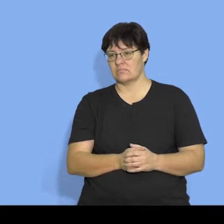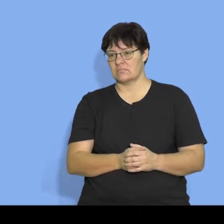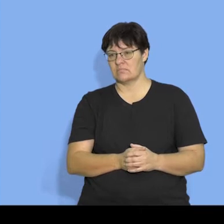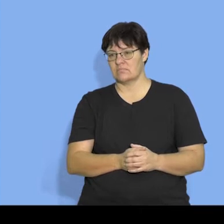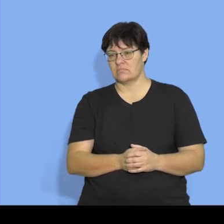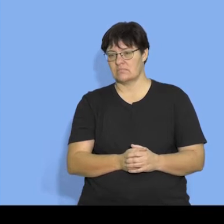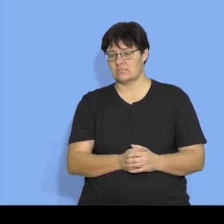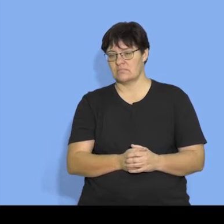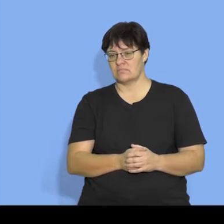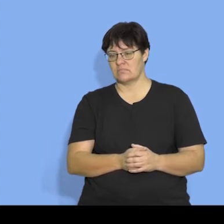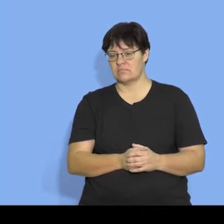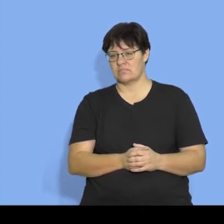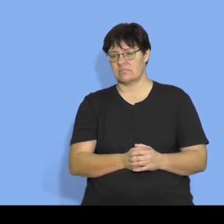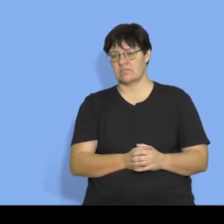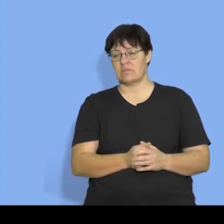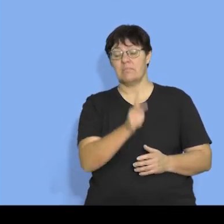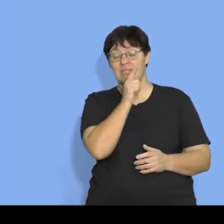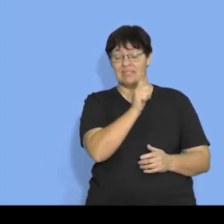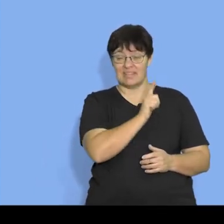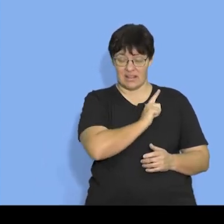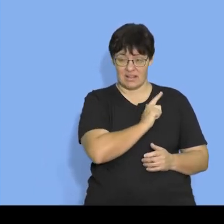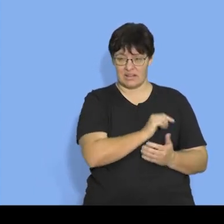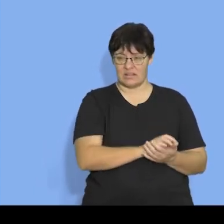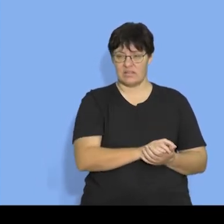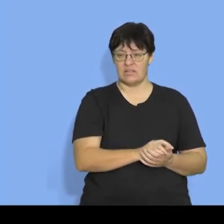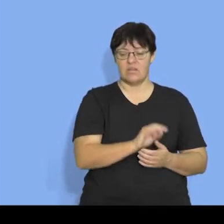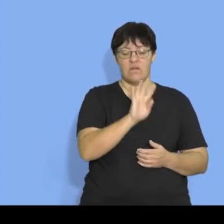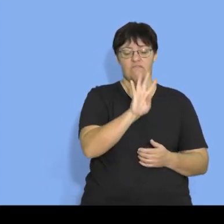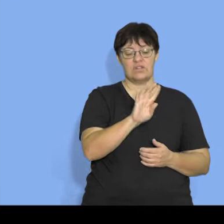Okay, so over here, they tell me that it took